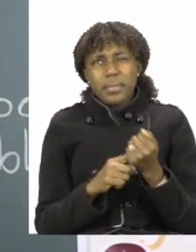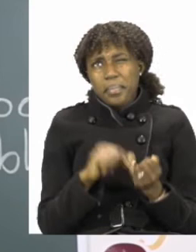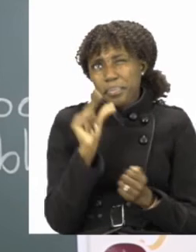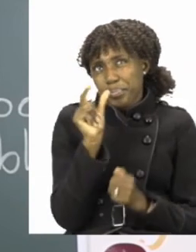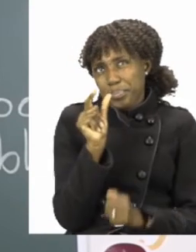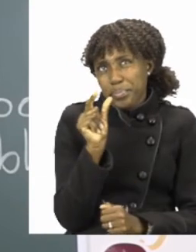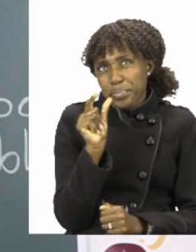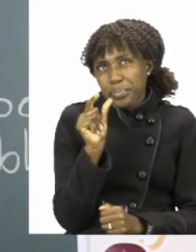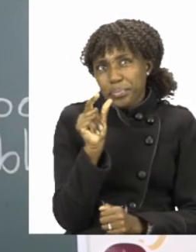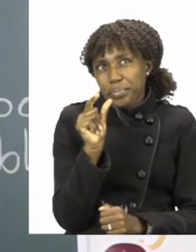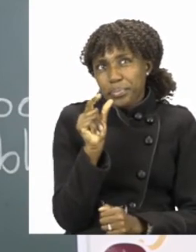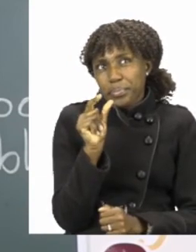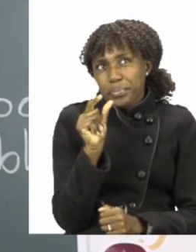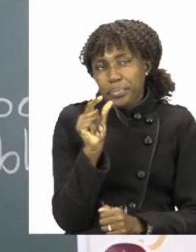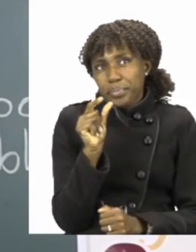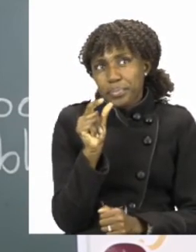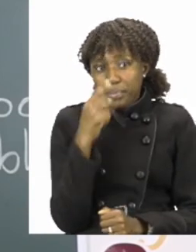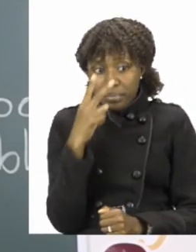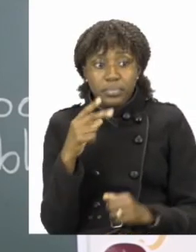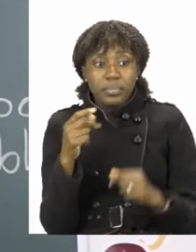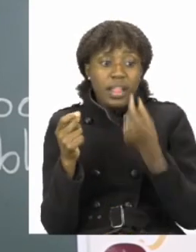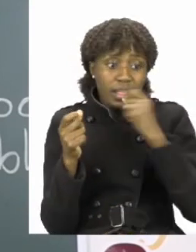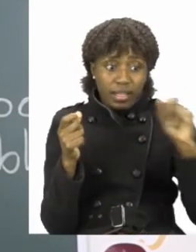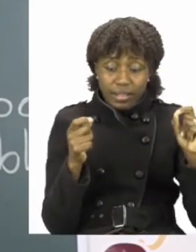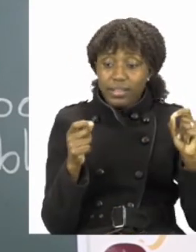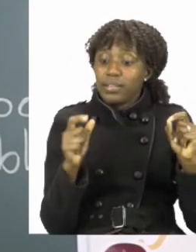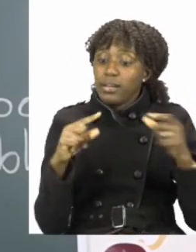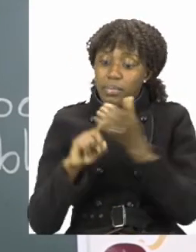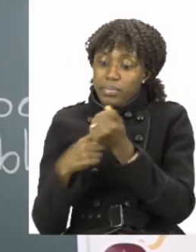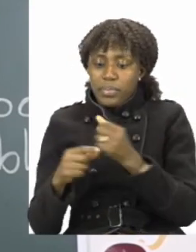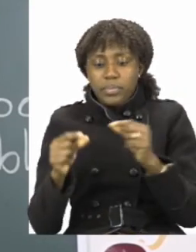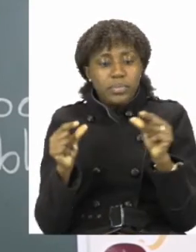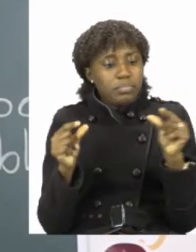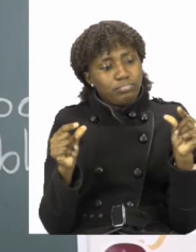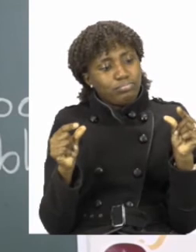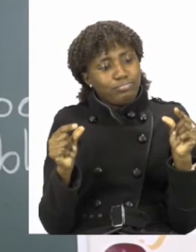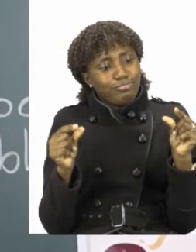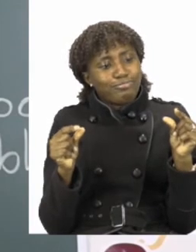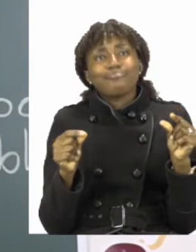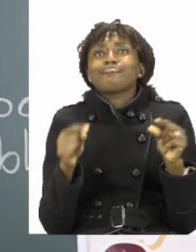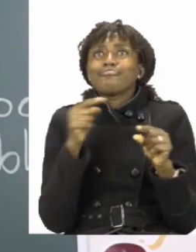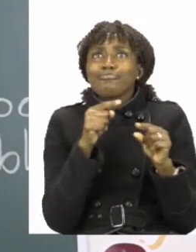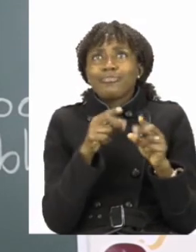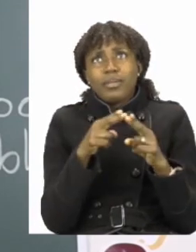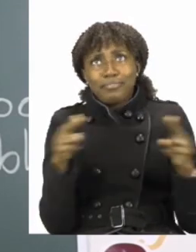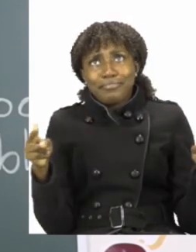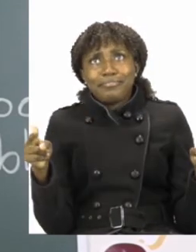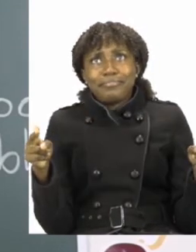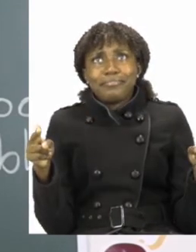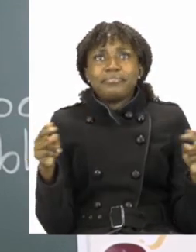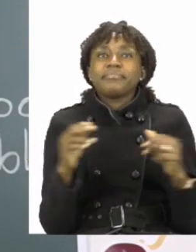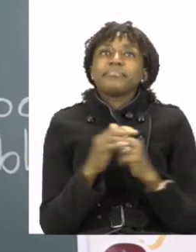sharpener. Now, as you can see, if we compare the pencil to the sharpener, definitely the pencil is longer than the